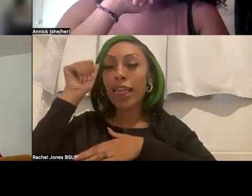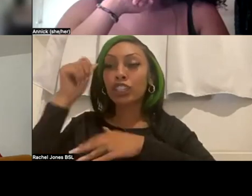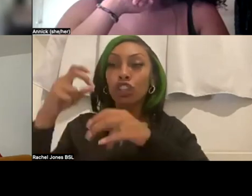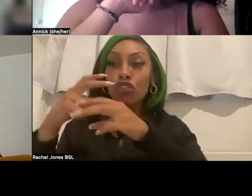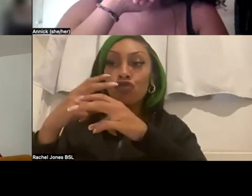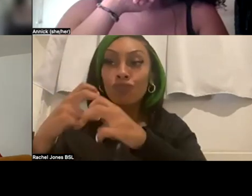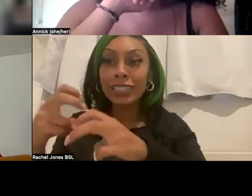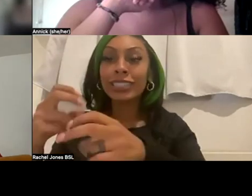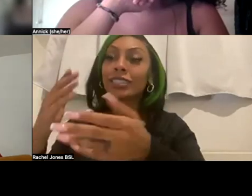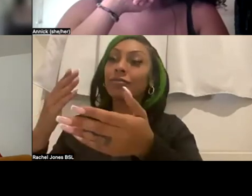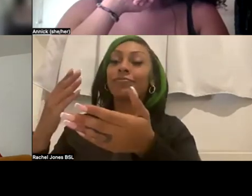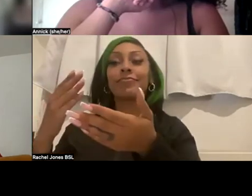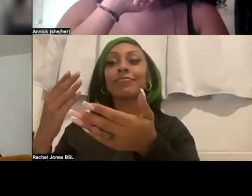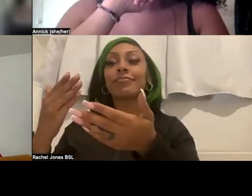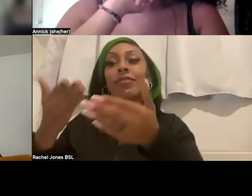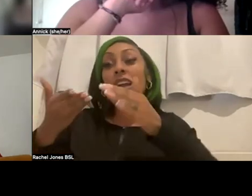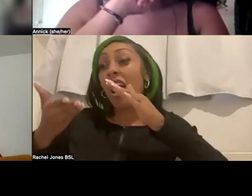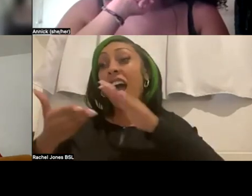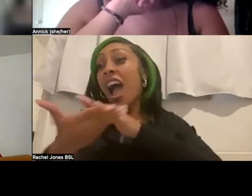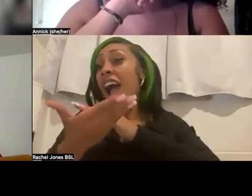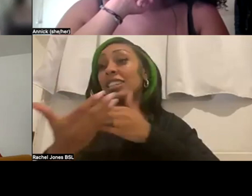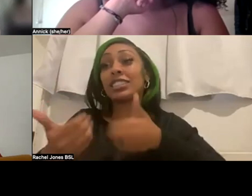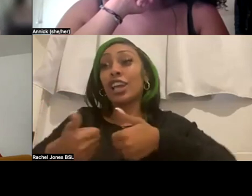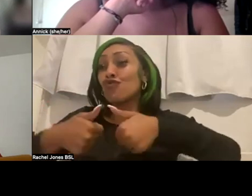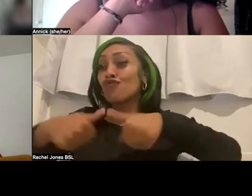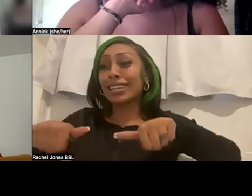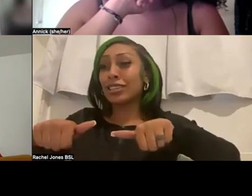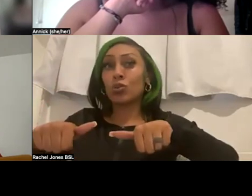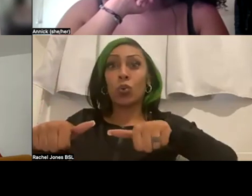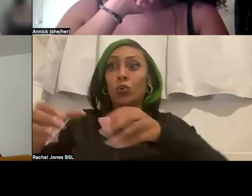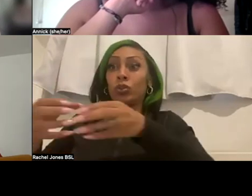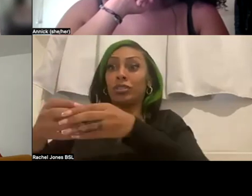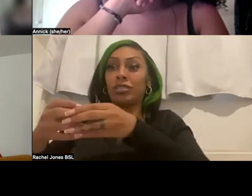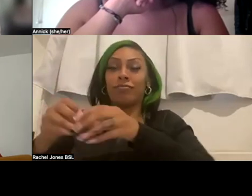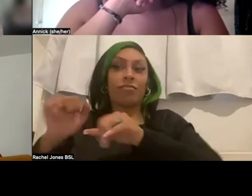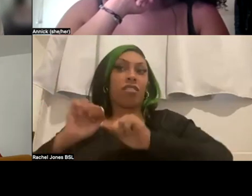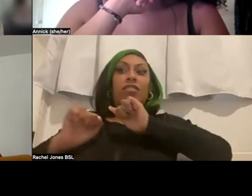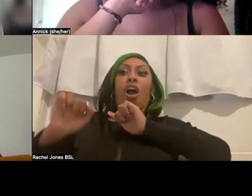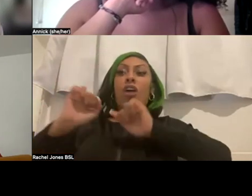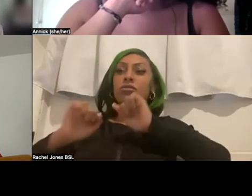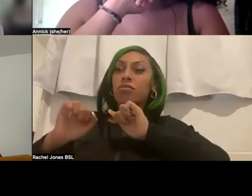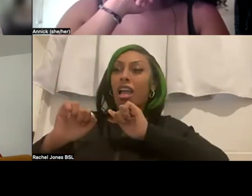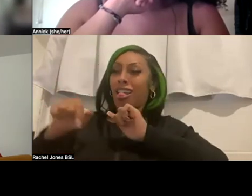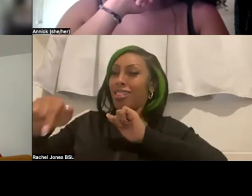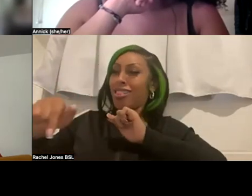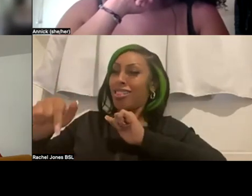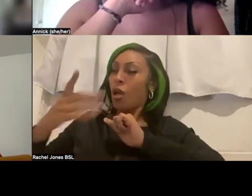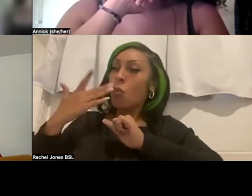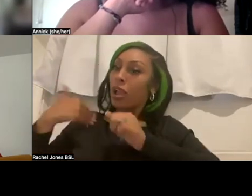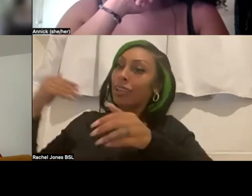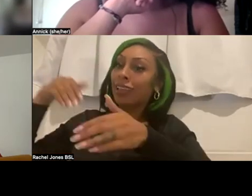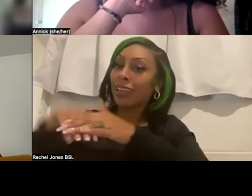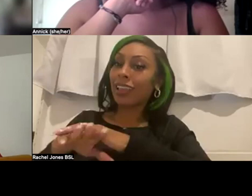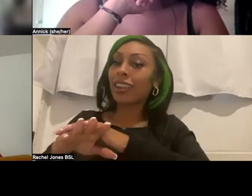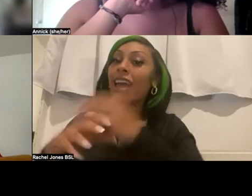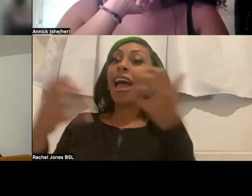often under-resourced, hostile, and even overwhelming sector. And similarly, we want to think about how we meet the